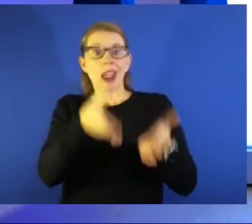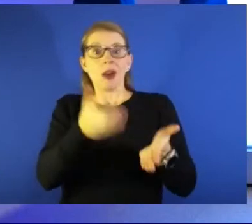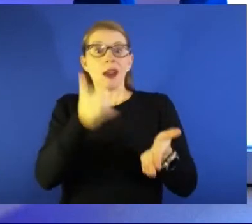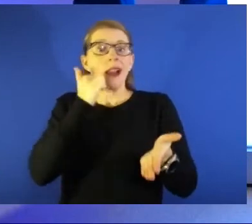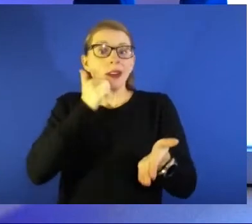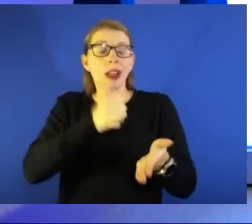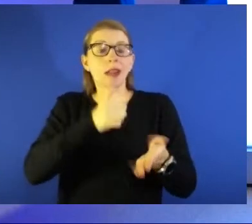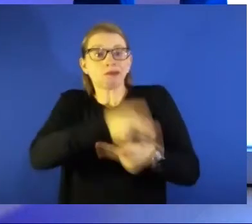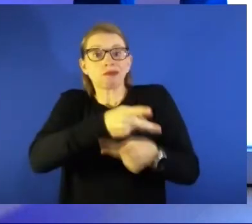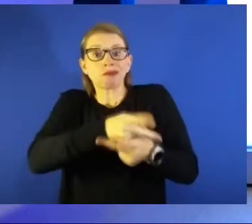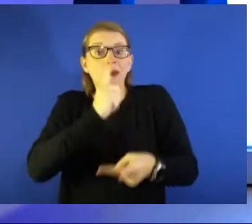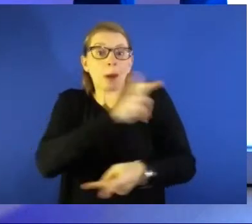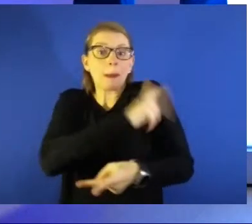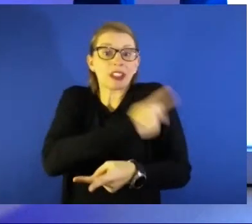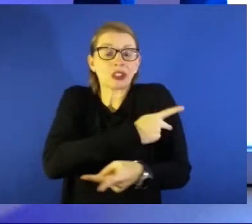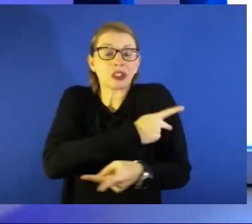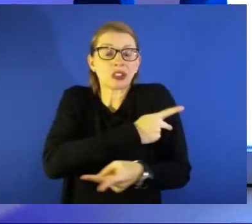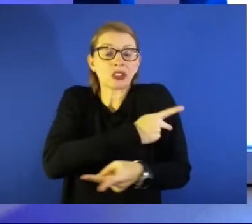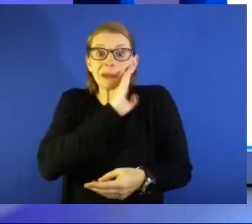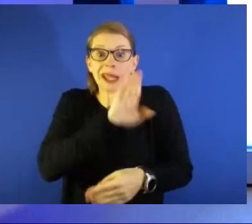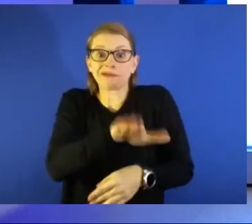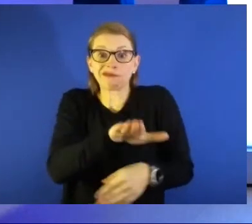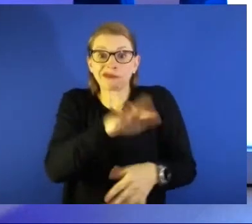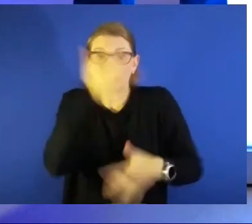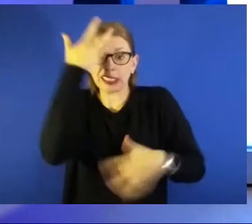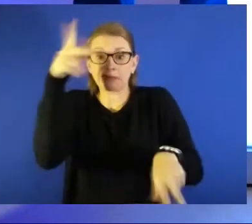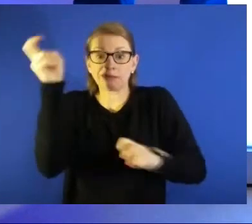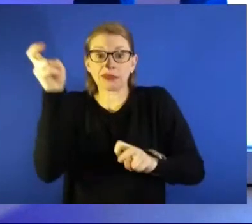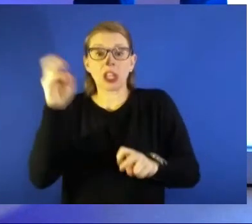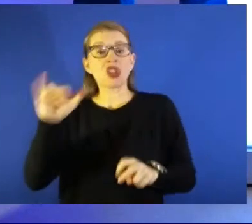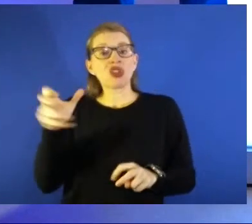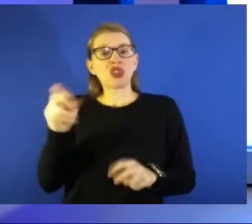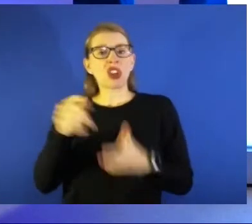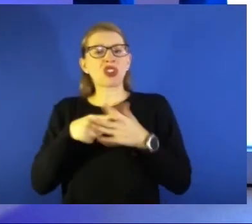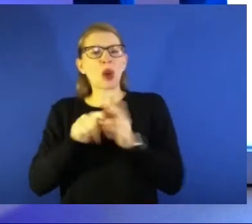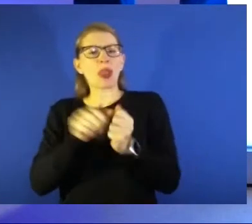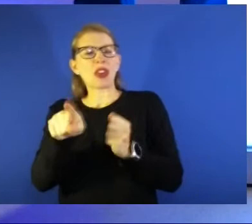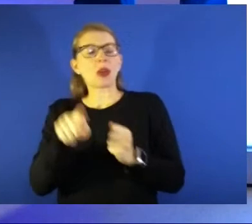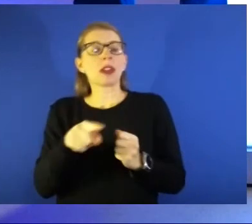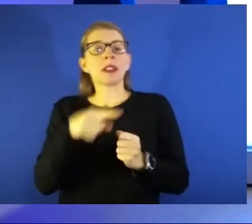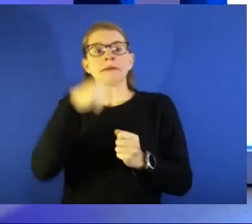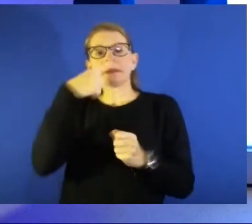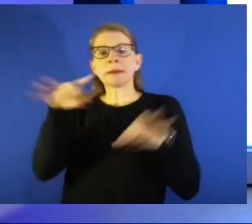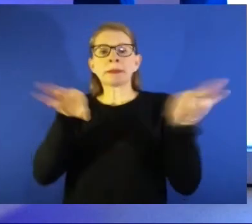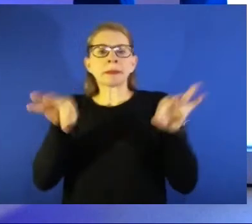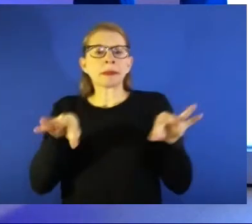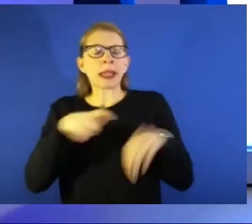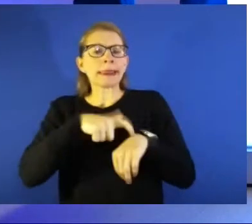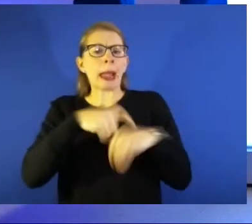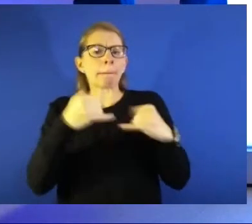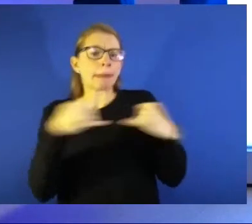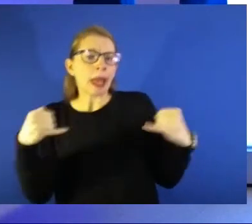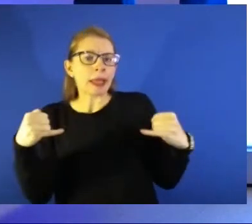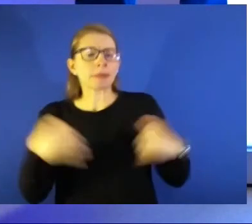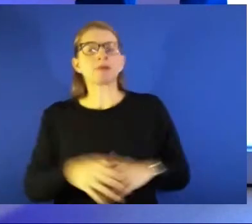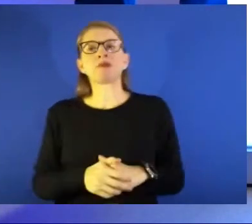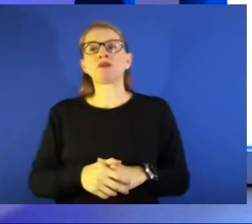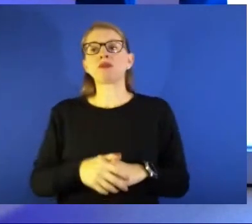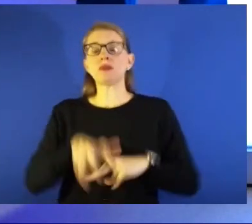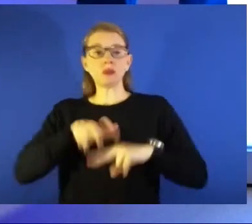bedside. John, I'll start with you. To kind of take us through a timeline of, we sit here